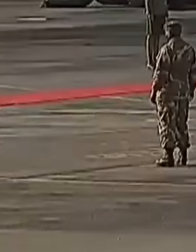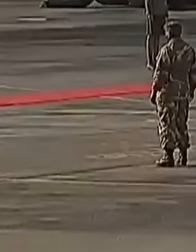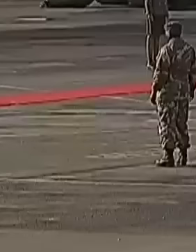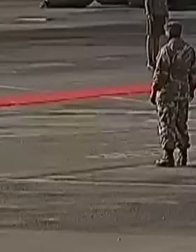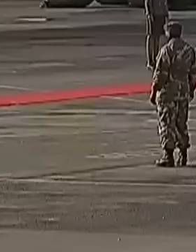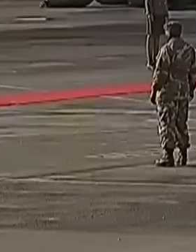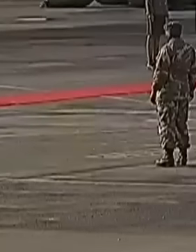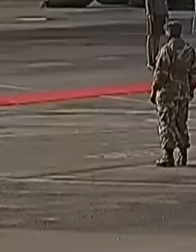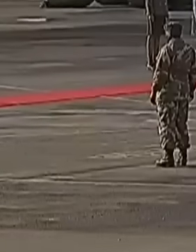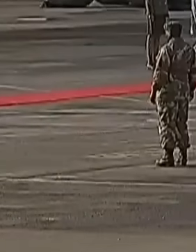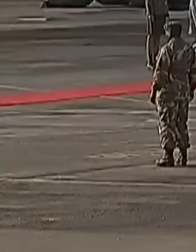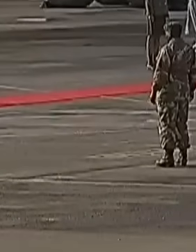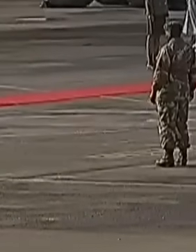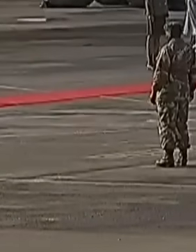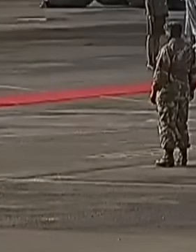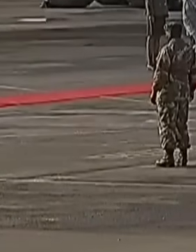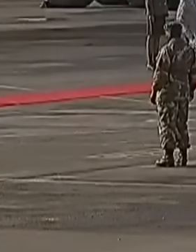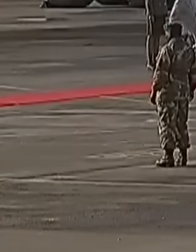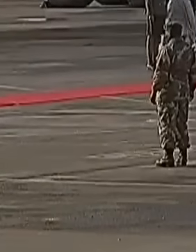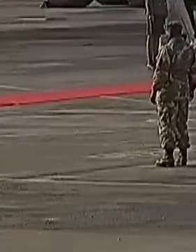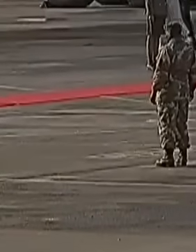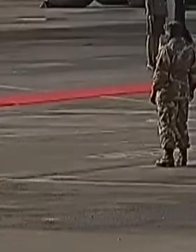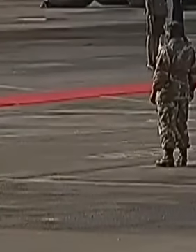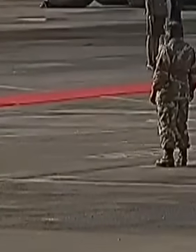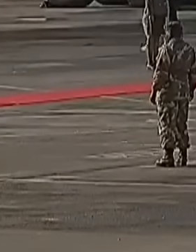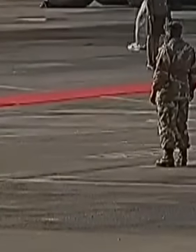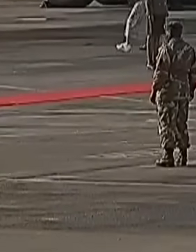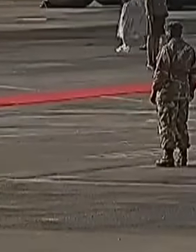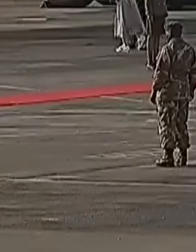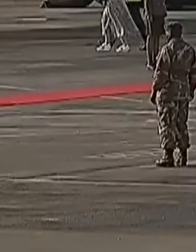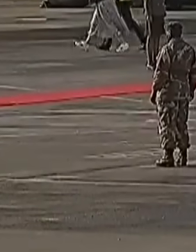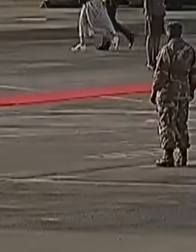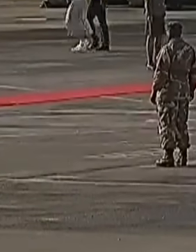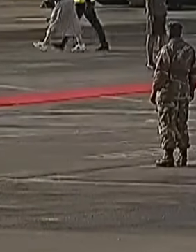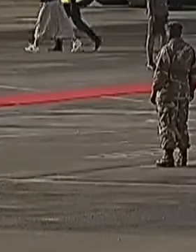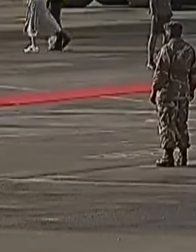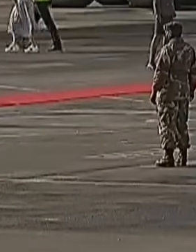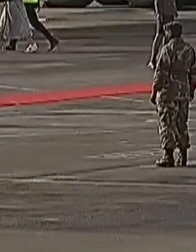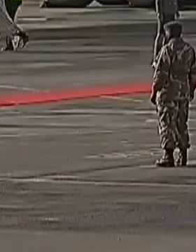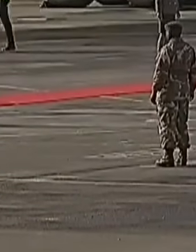Keir Starmer is expected to disembark from his